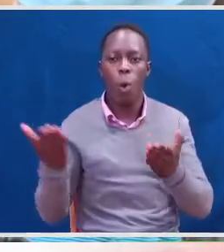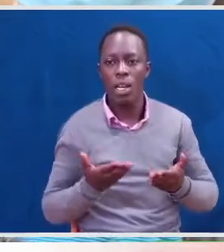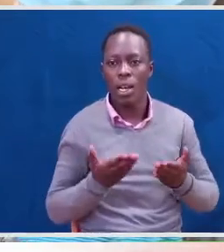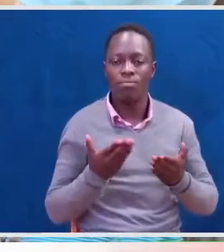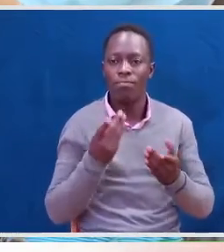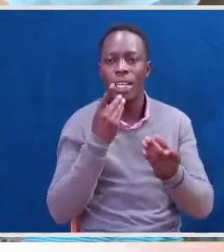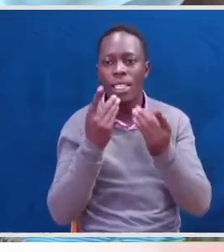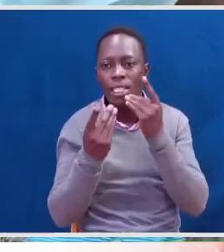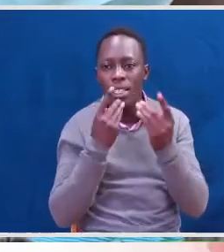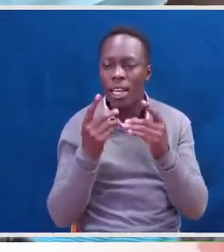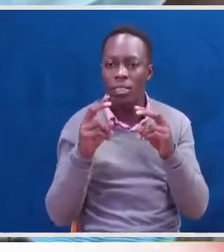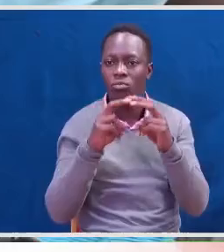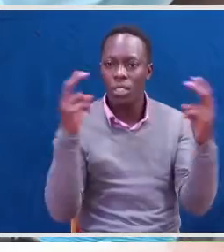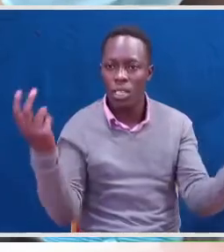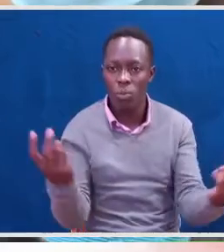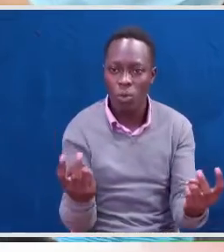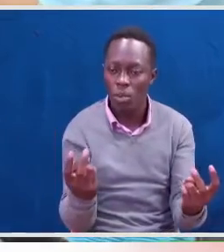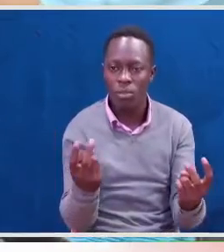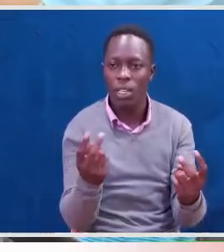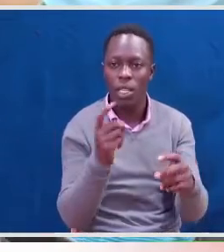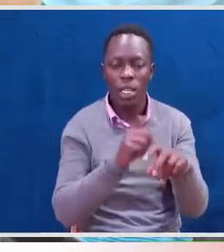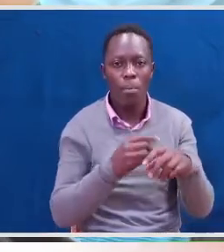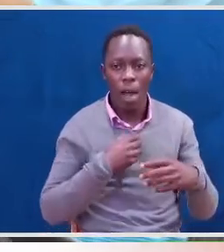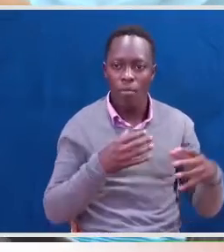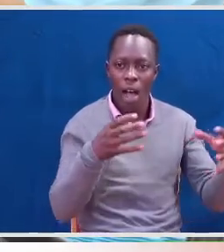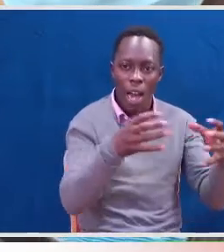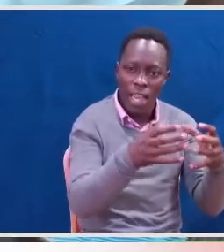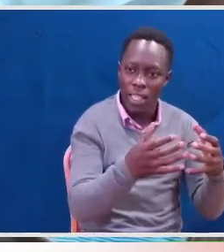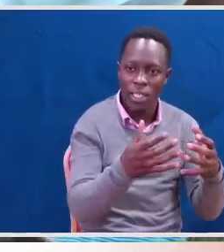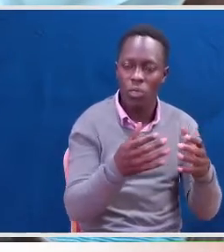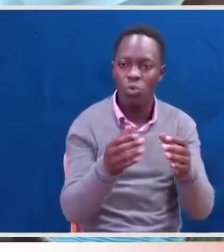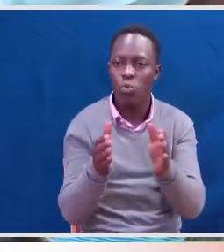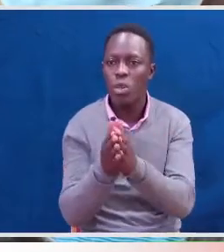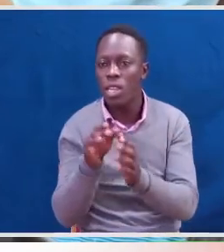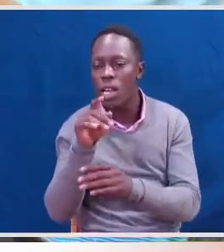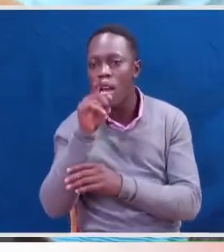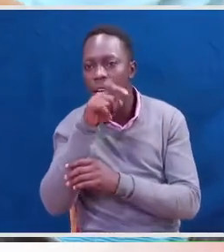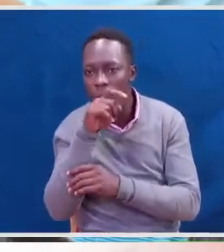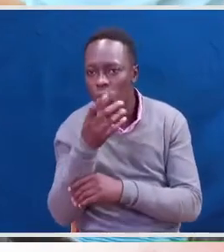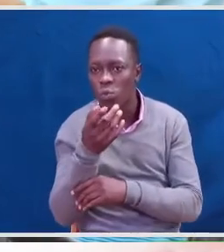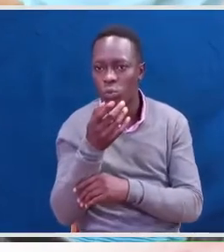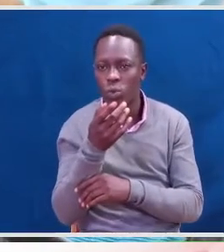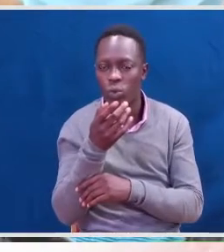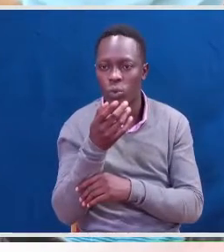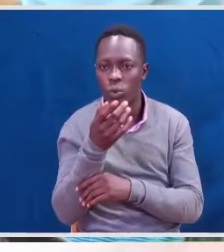As we have an alliance with KANU, and KANU did